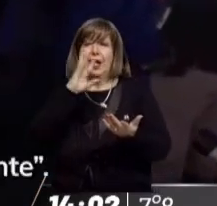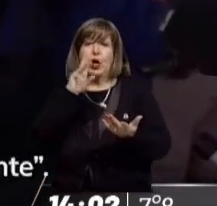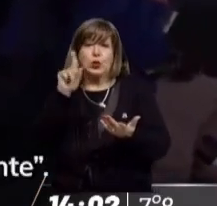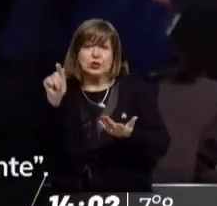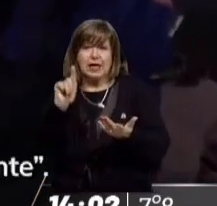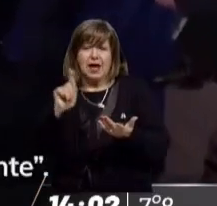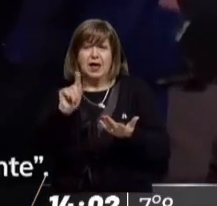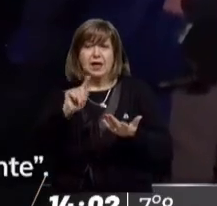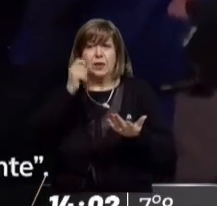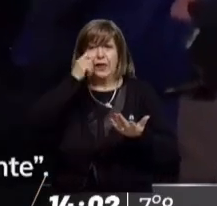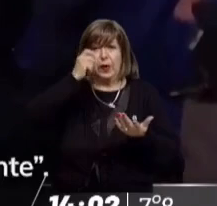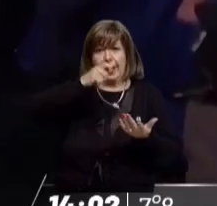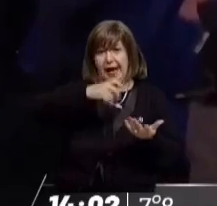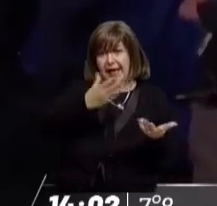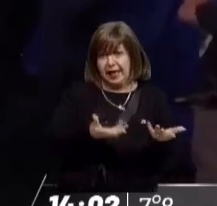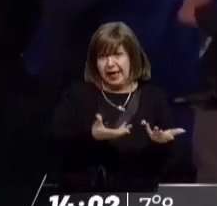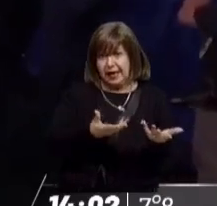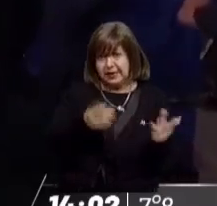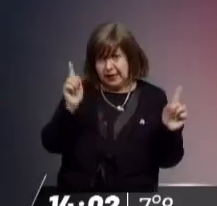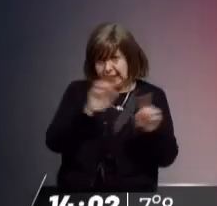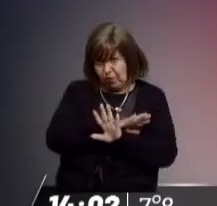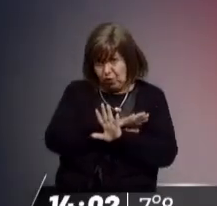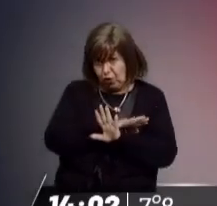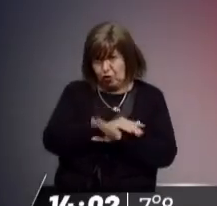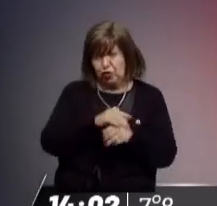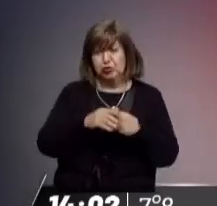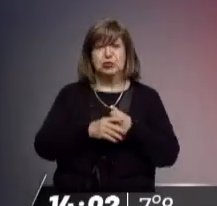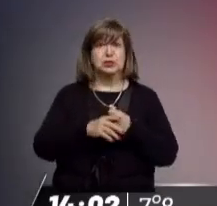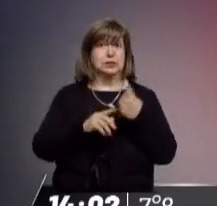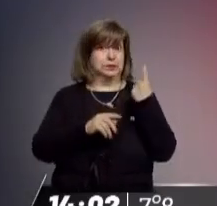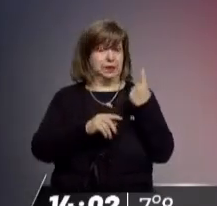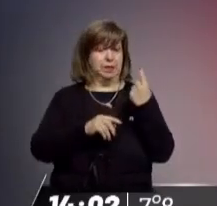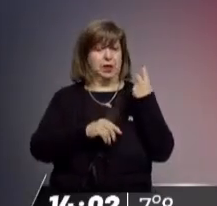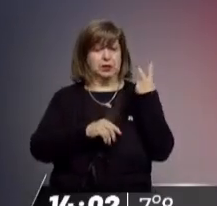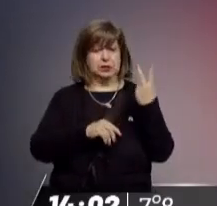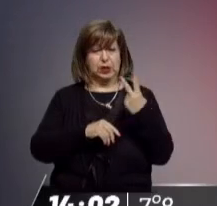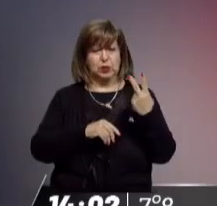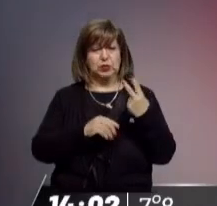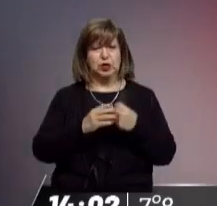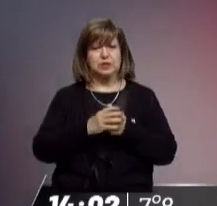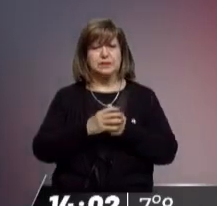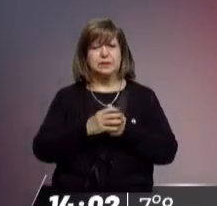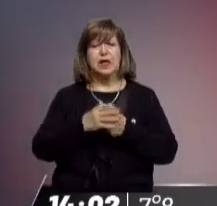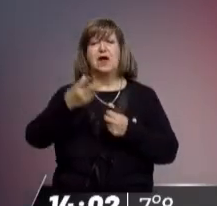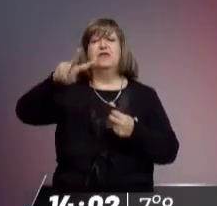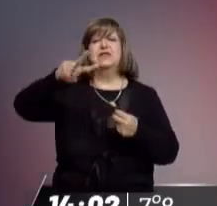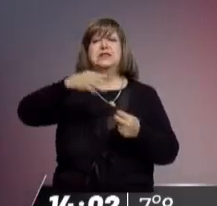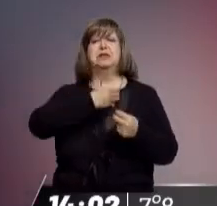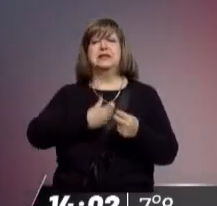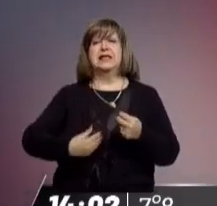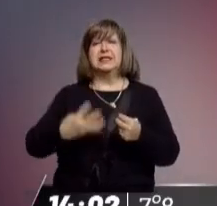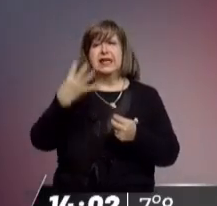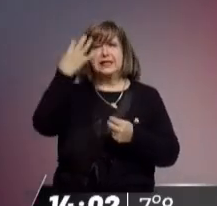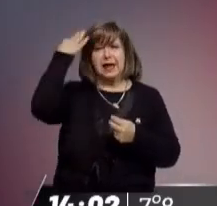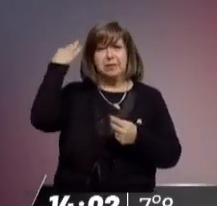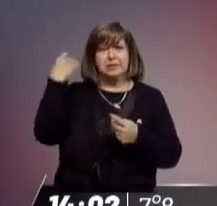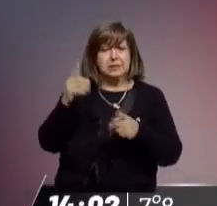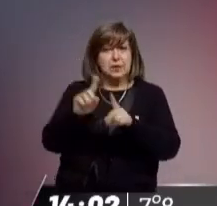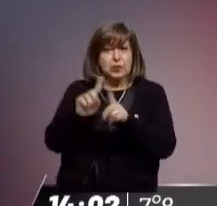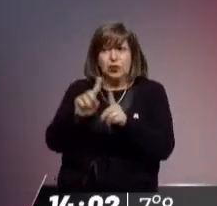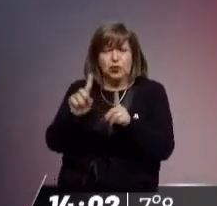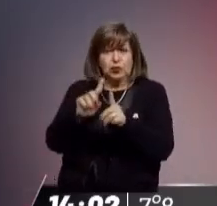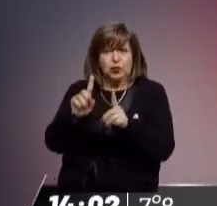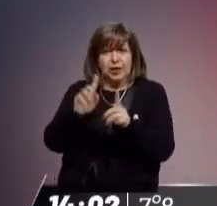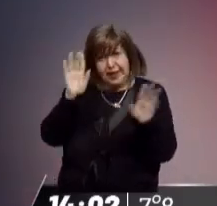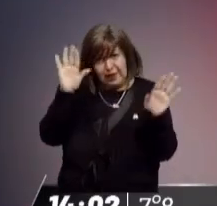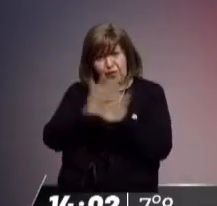it. Anyway, Mr. President. I'm better. I wouldn't have picked Vice President Trump to be vice president, but I think she's